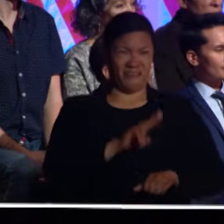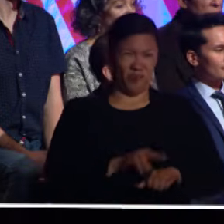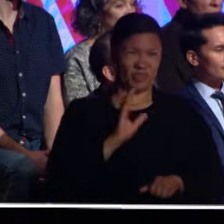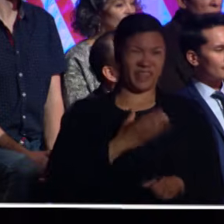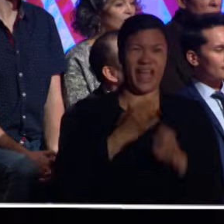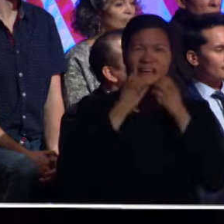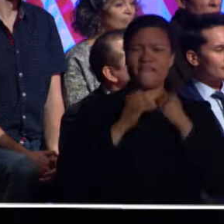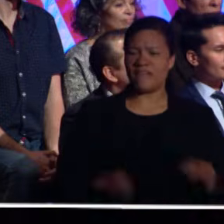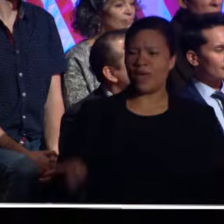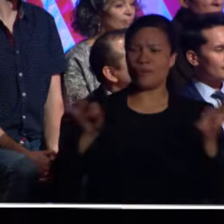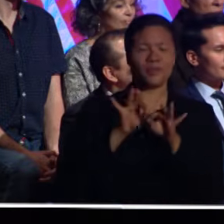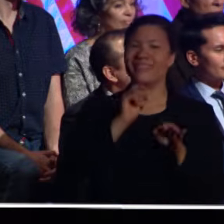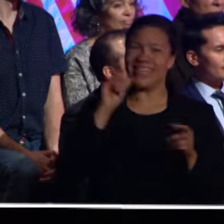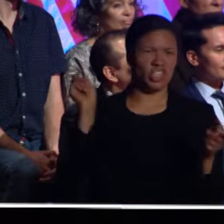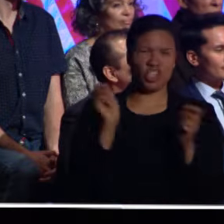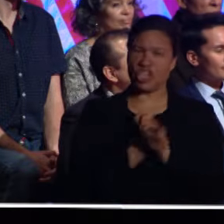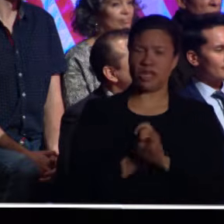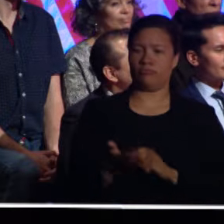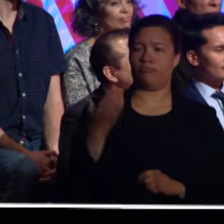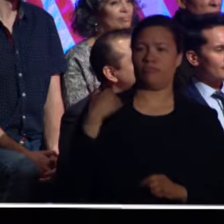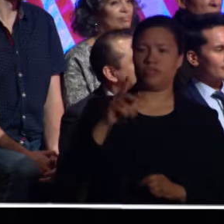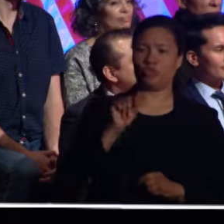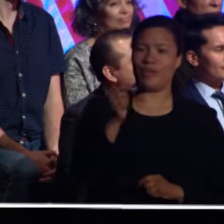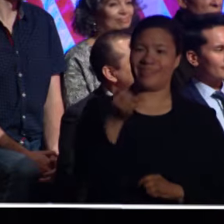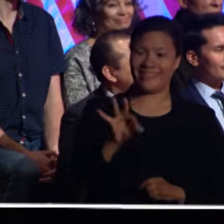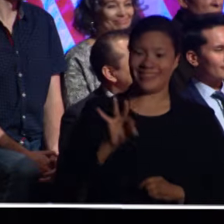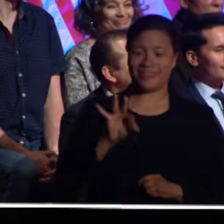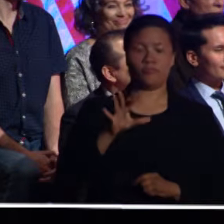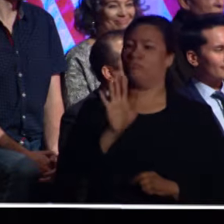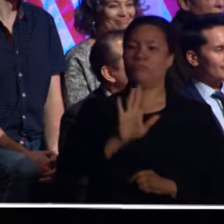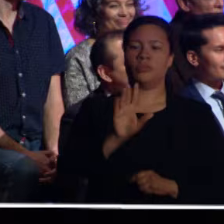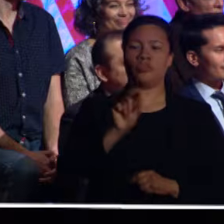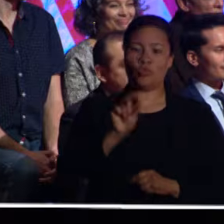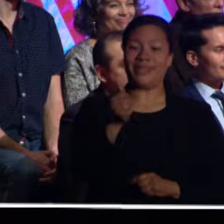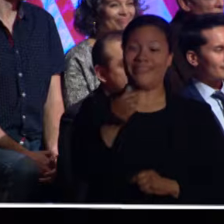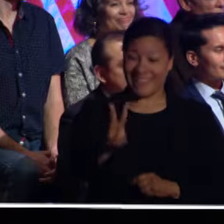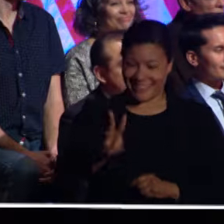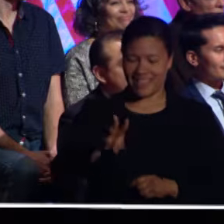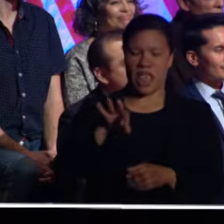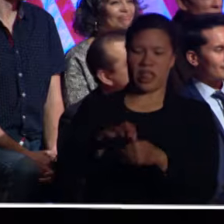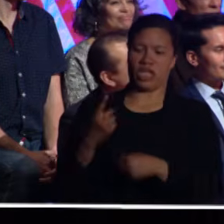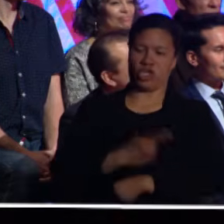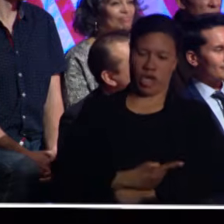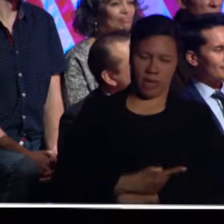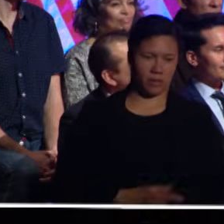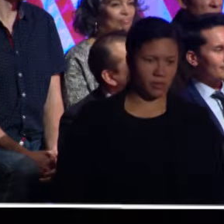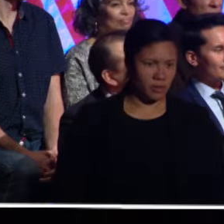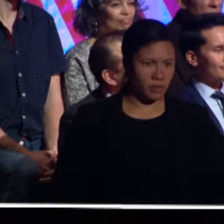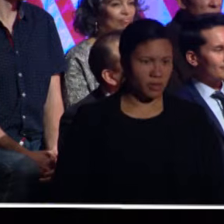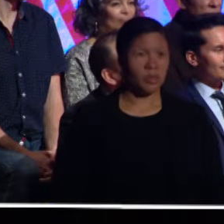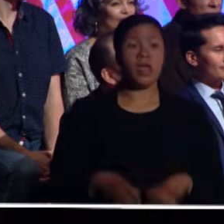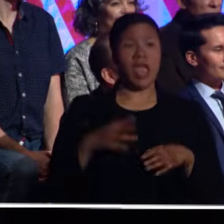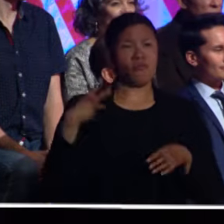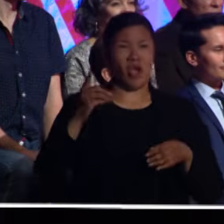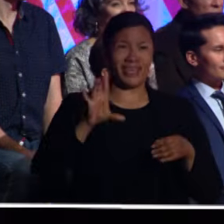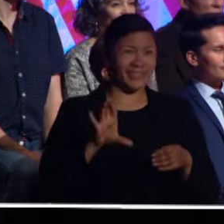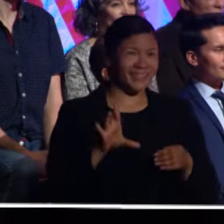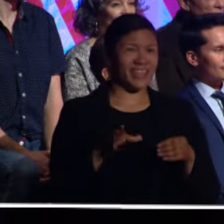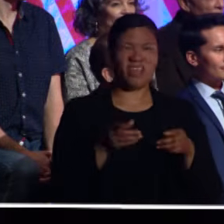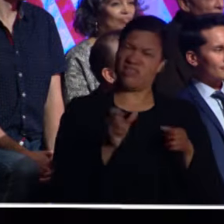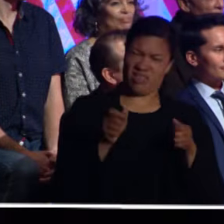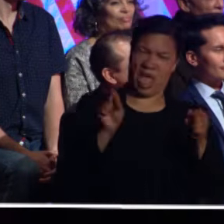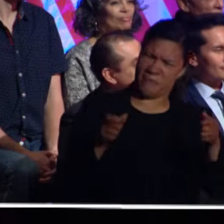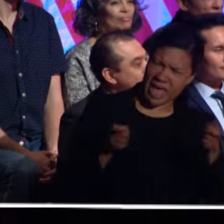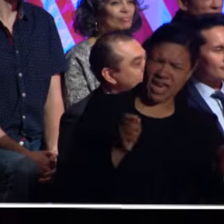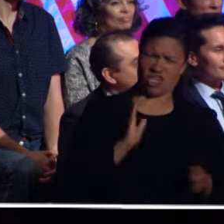on Election Day in 2016, nor did the fact that Washington, D.C. can manage our